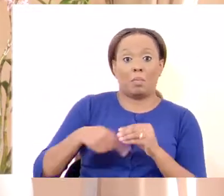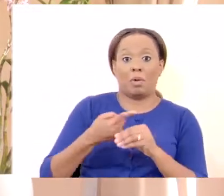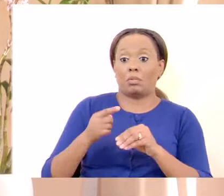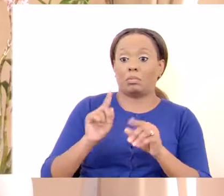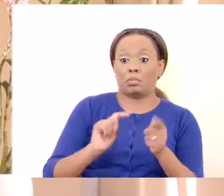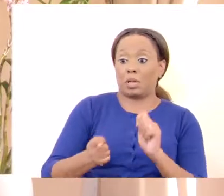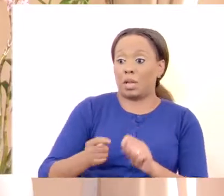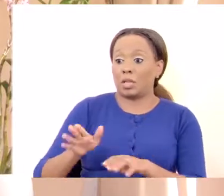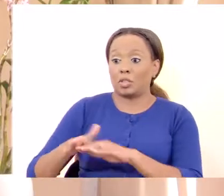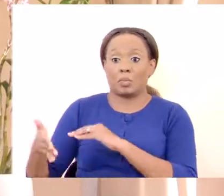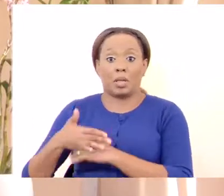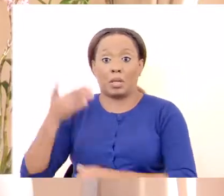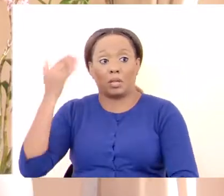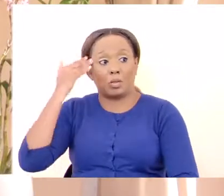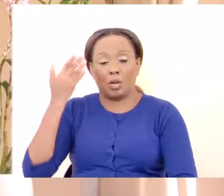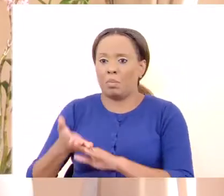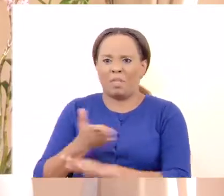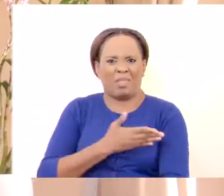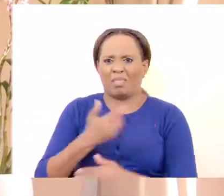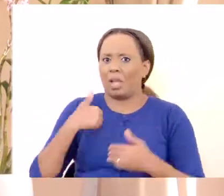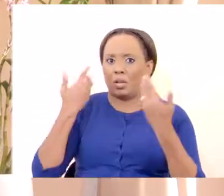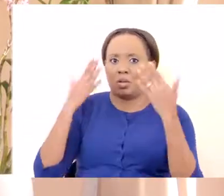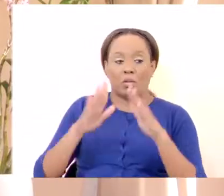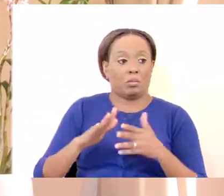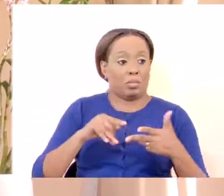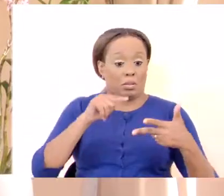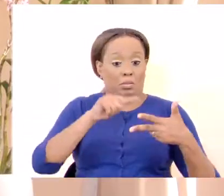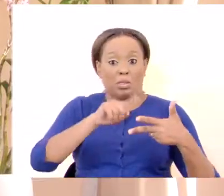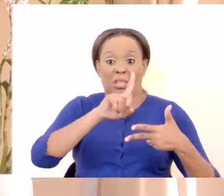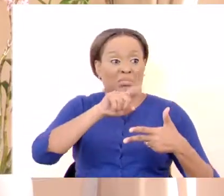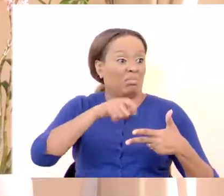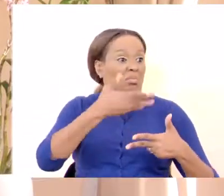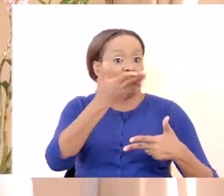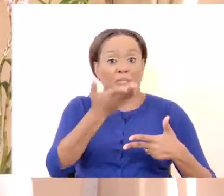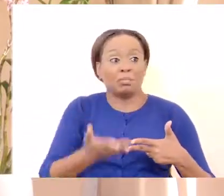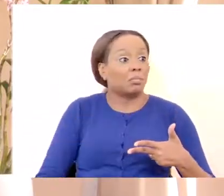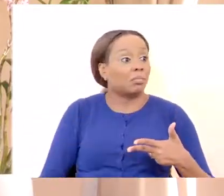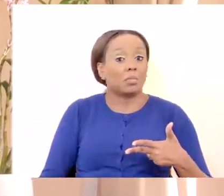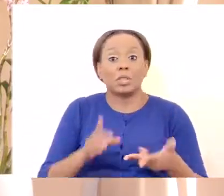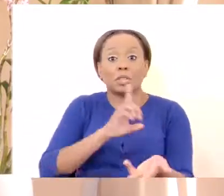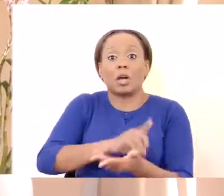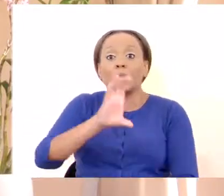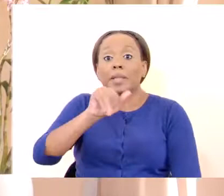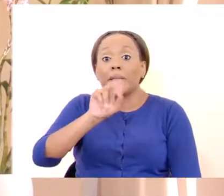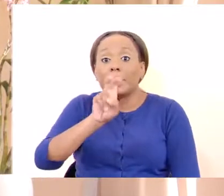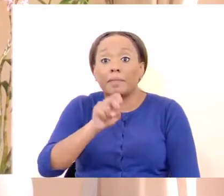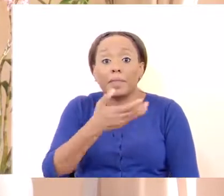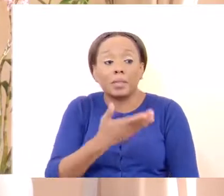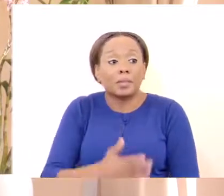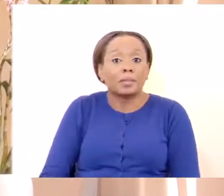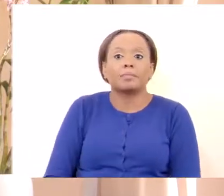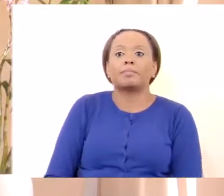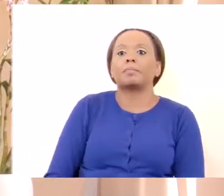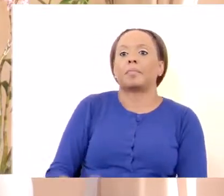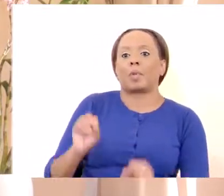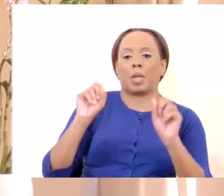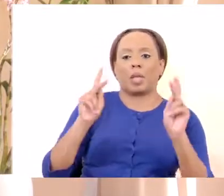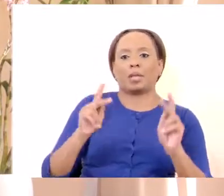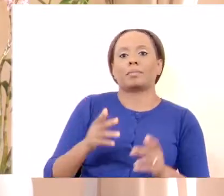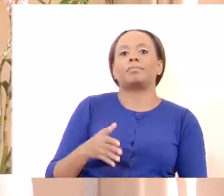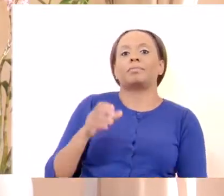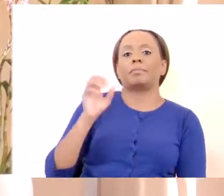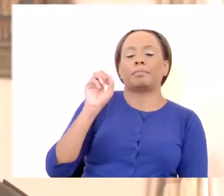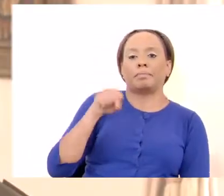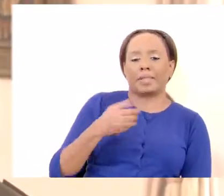that Dr. Cave may be able to add here. Yes, certainly. Thank